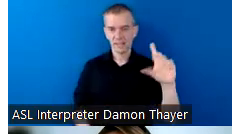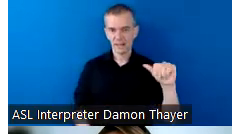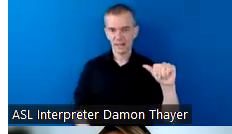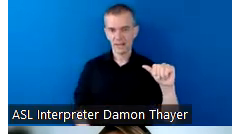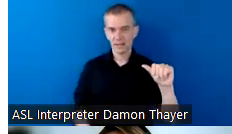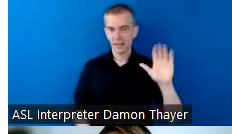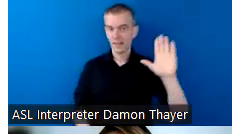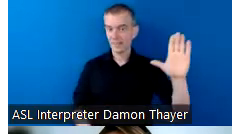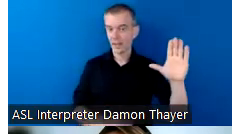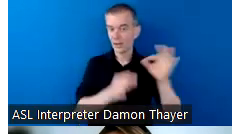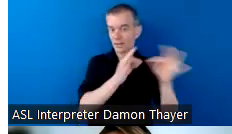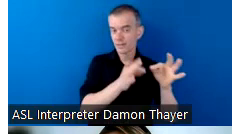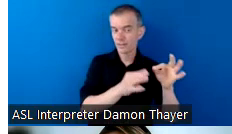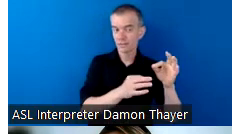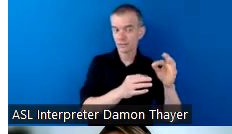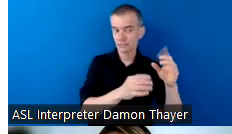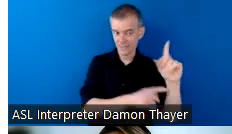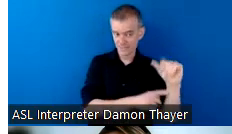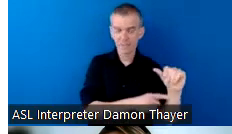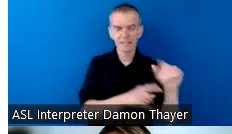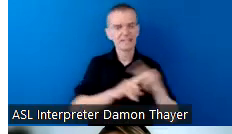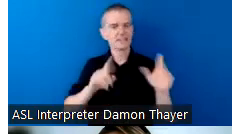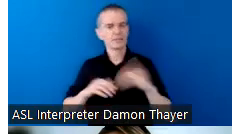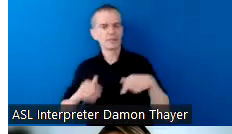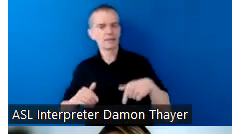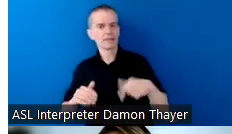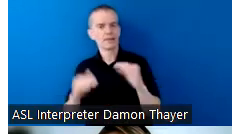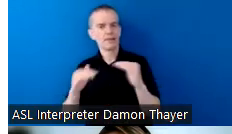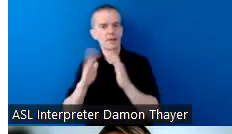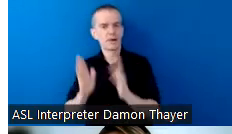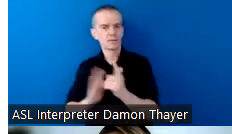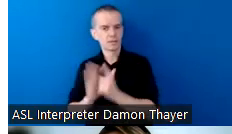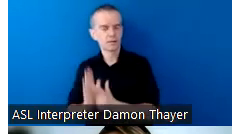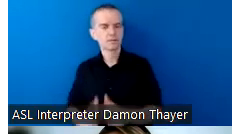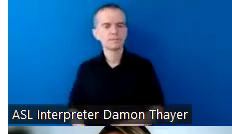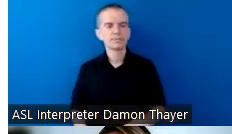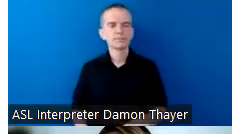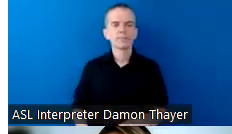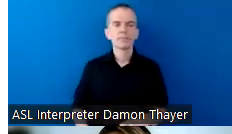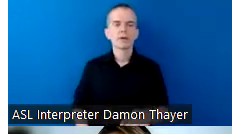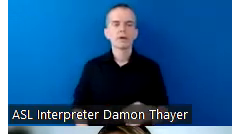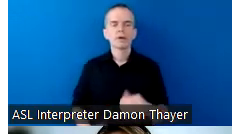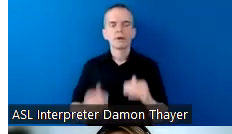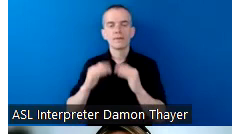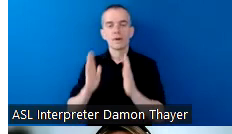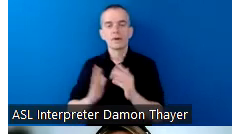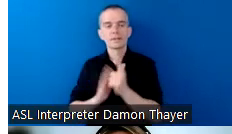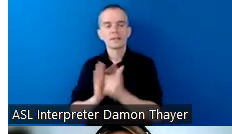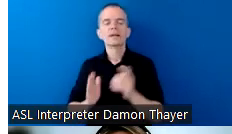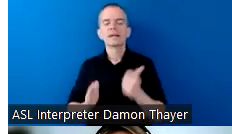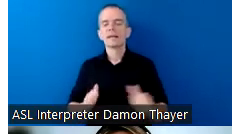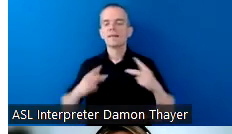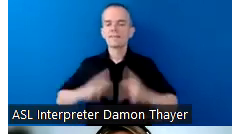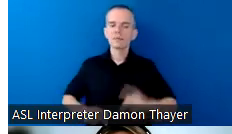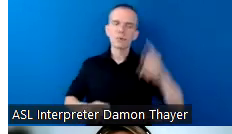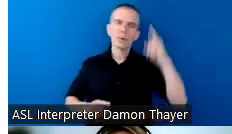that some folks are more familiar with. So the definition of disability under the Fair Housing Act is any physical or mental